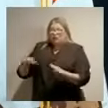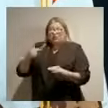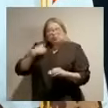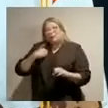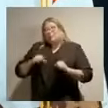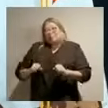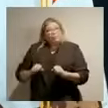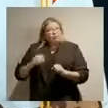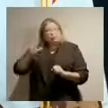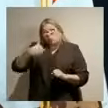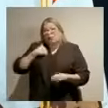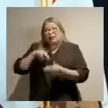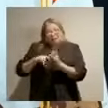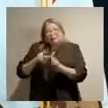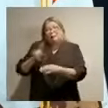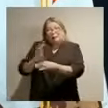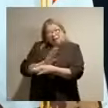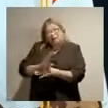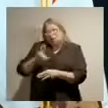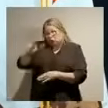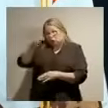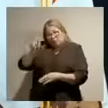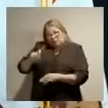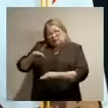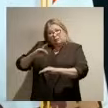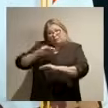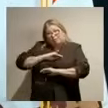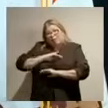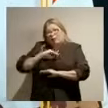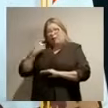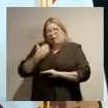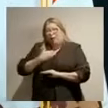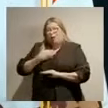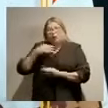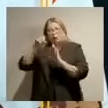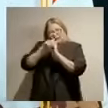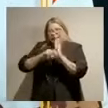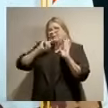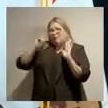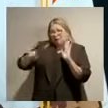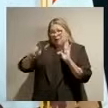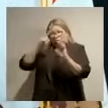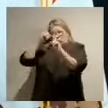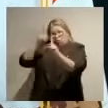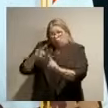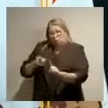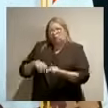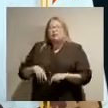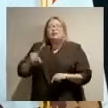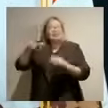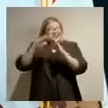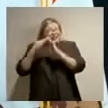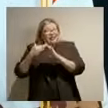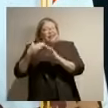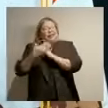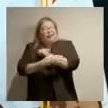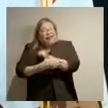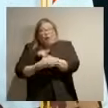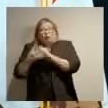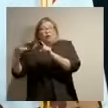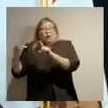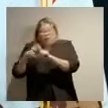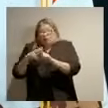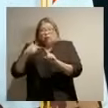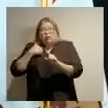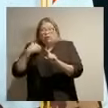business about meeting your state mandated goals. We want cities and counties to follow the law. We'll continue in that space.